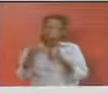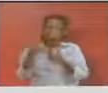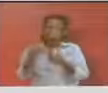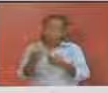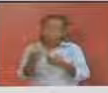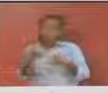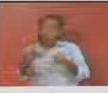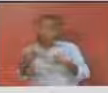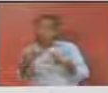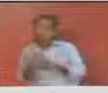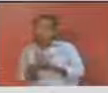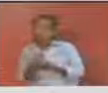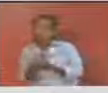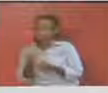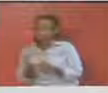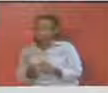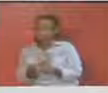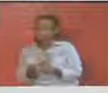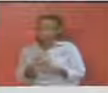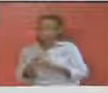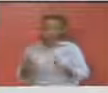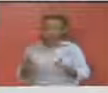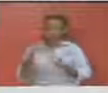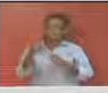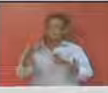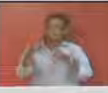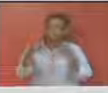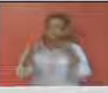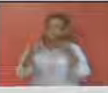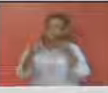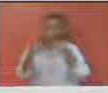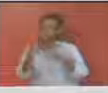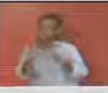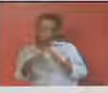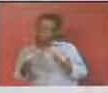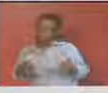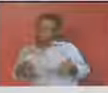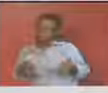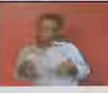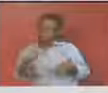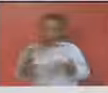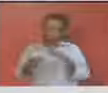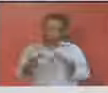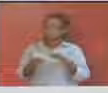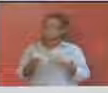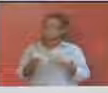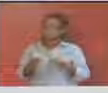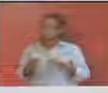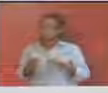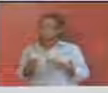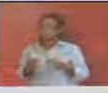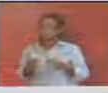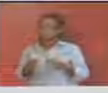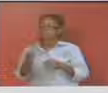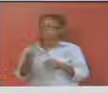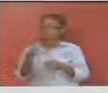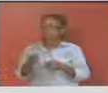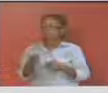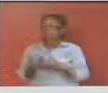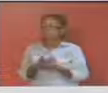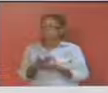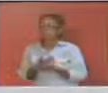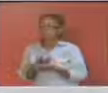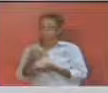investigation, so we don't know yet if they, although they have some of the hallmarks, we don't know yet how worried we should be. Thank